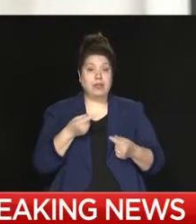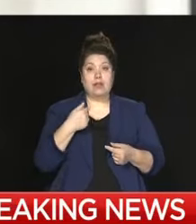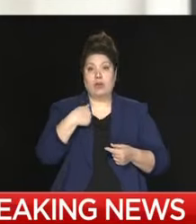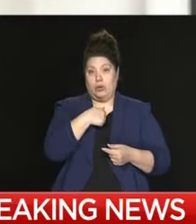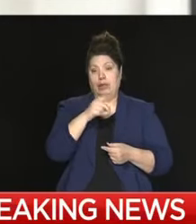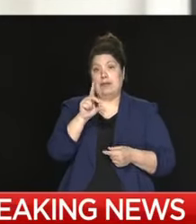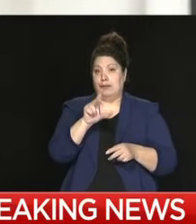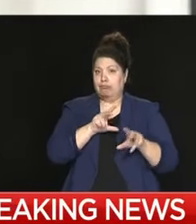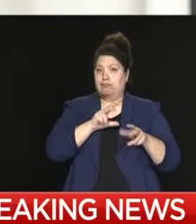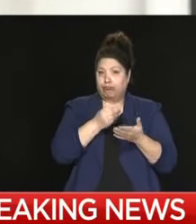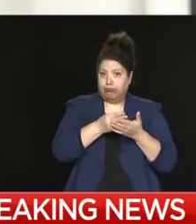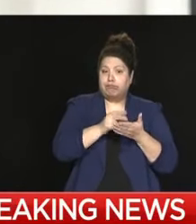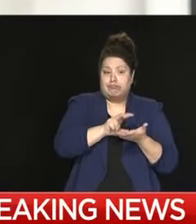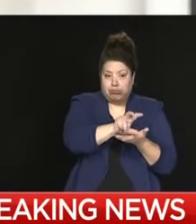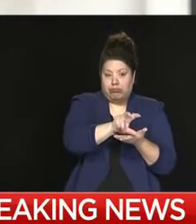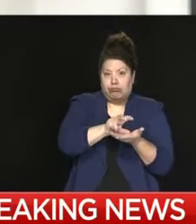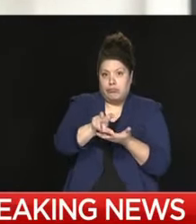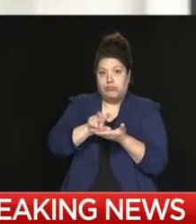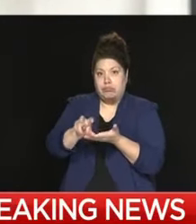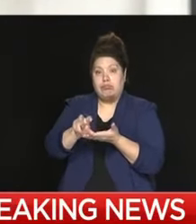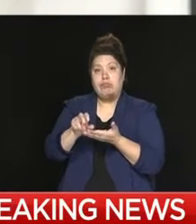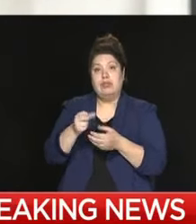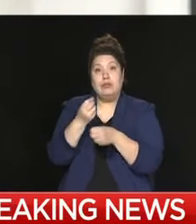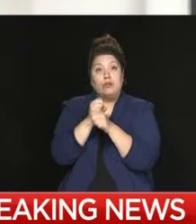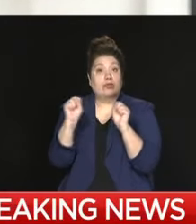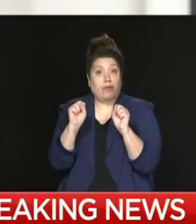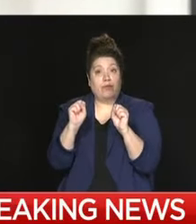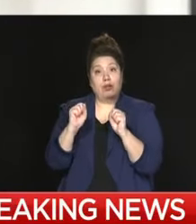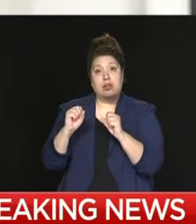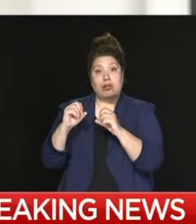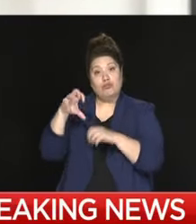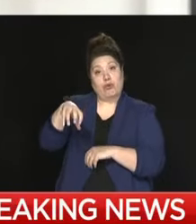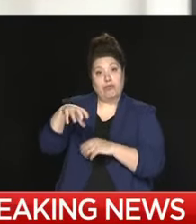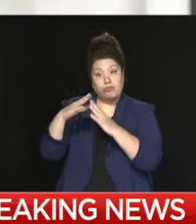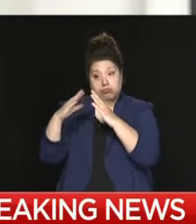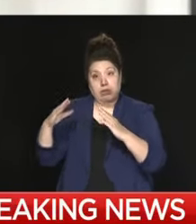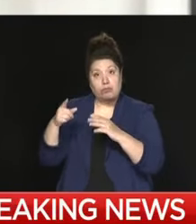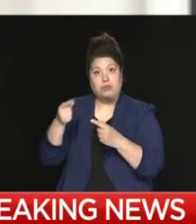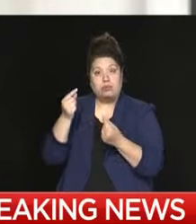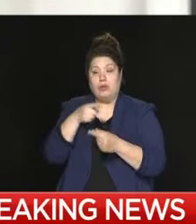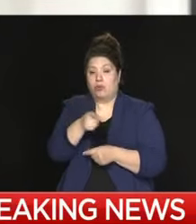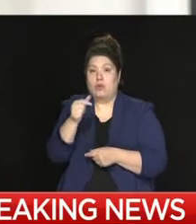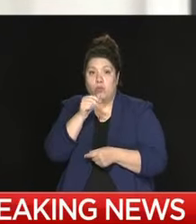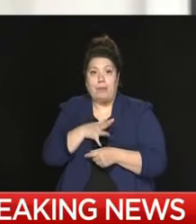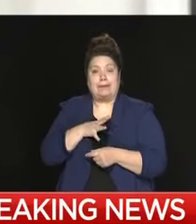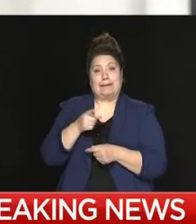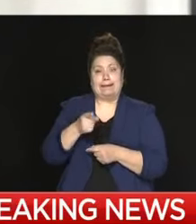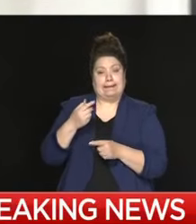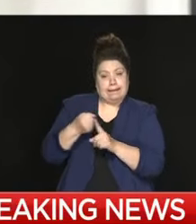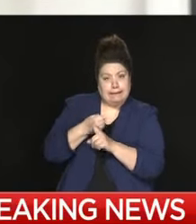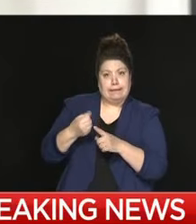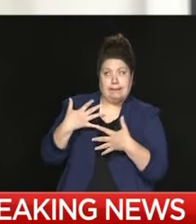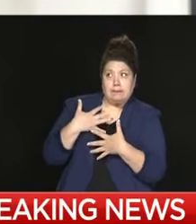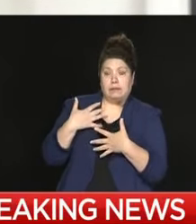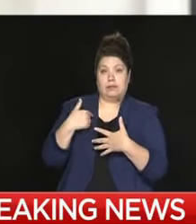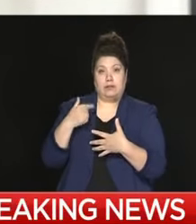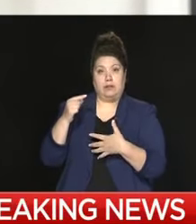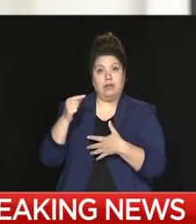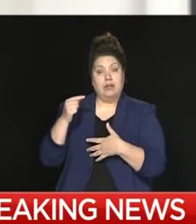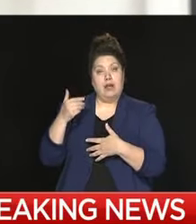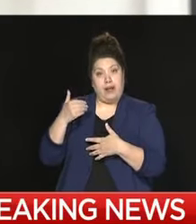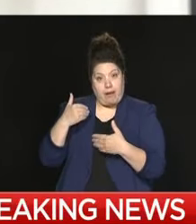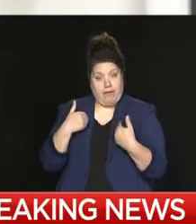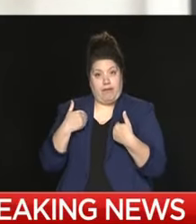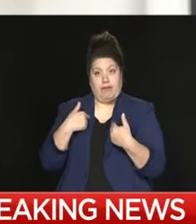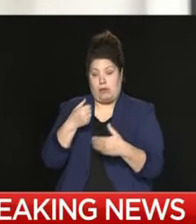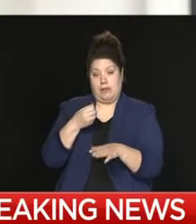in shelters for victims of domestic violence, of shelters of women facing gender-based violence. We've